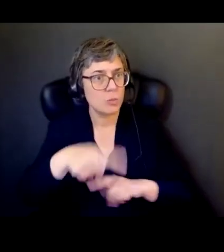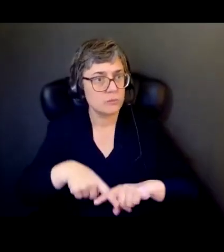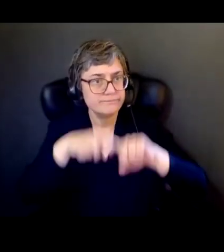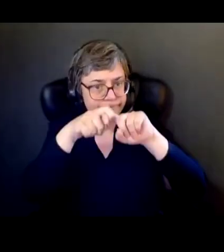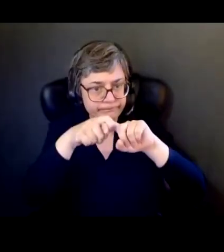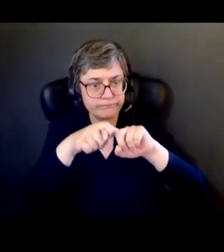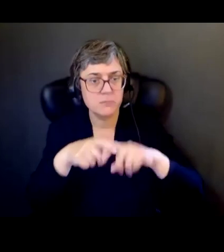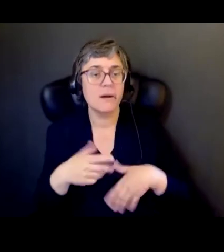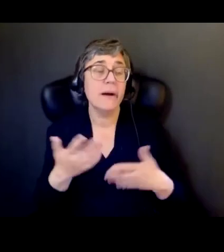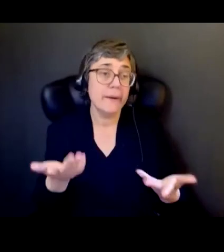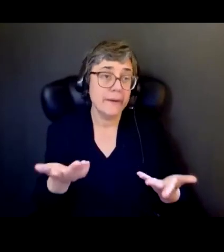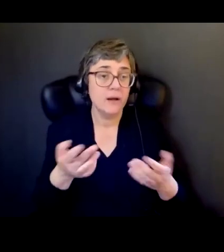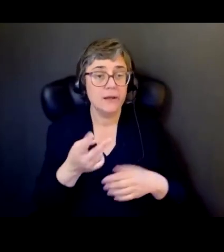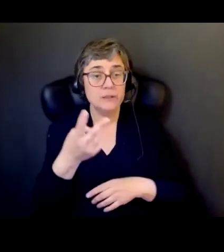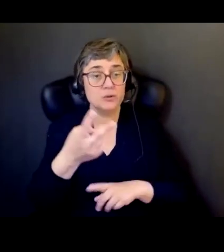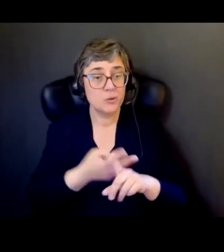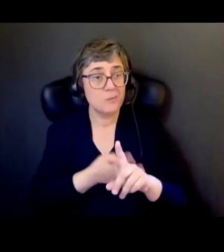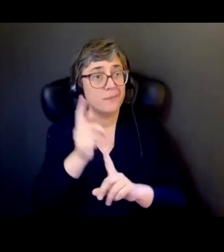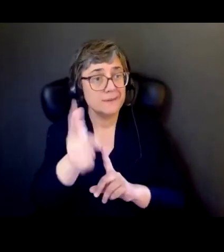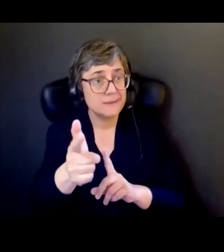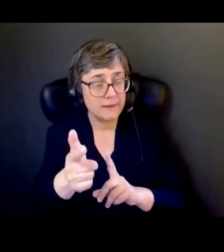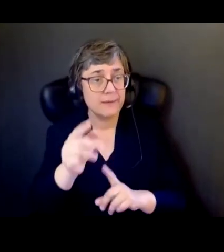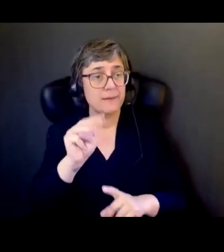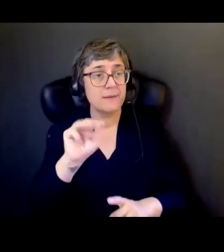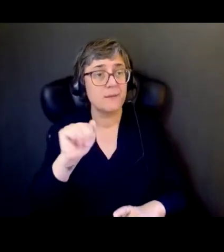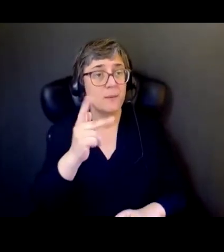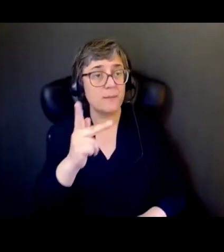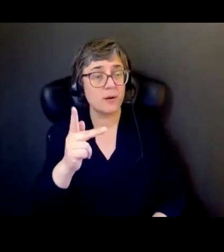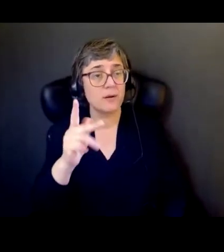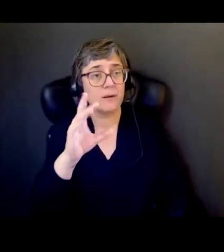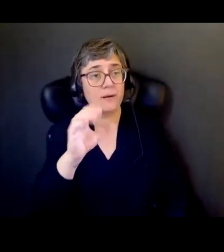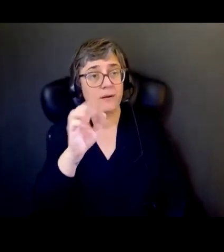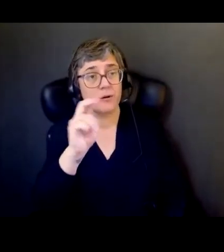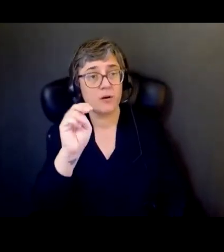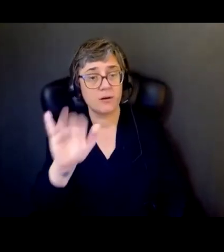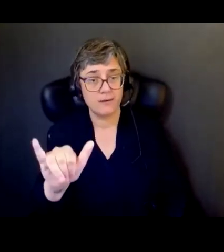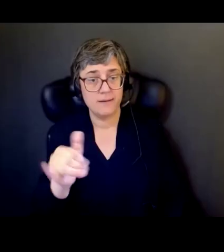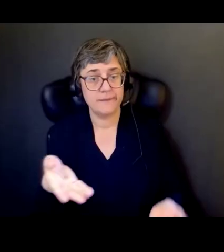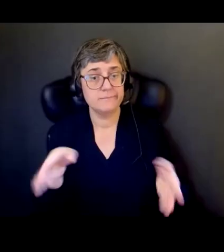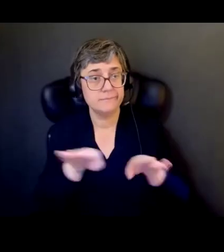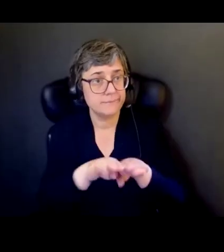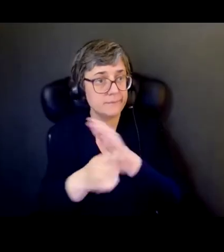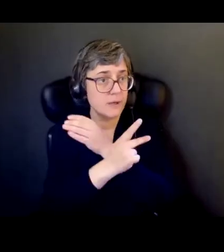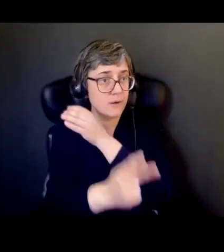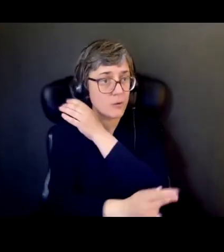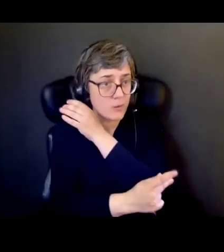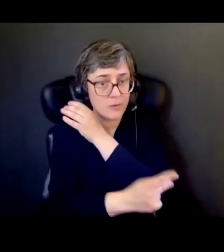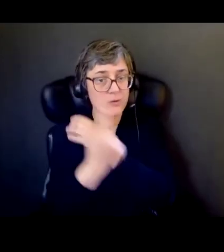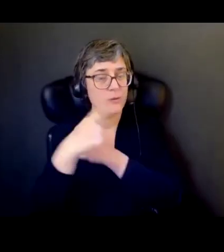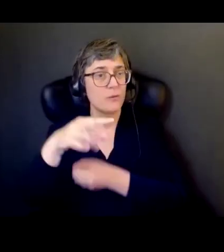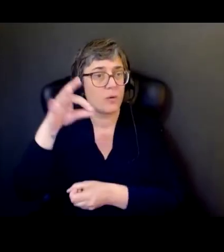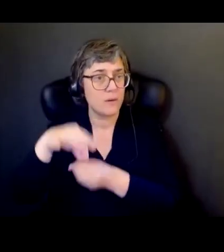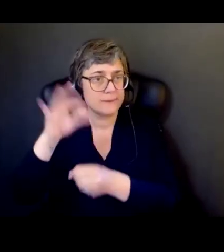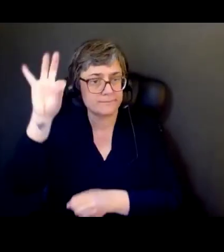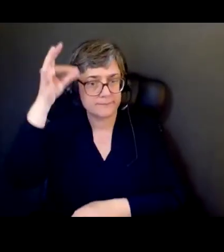dissolved Parliament for the federal election. And that meant Bill C-332 died on the order paper.